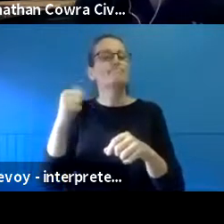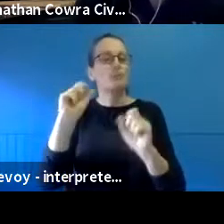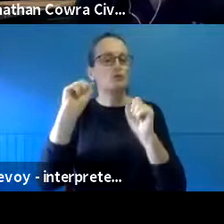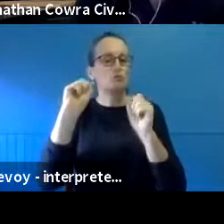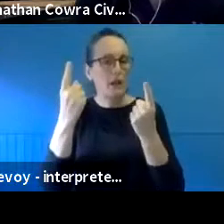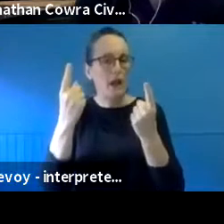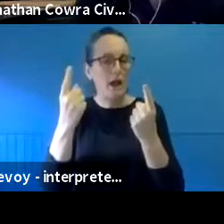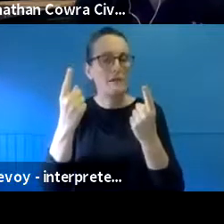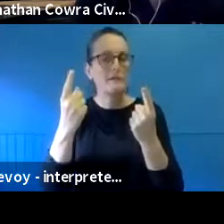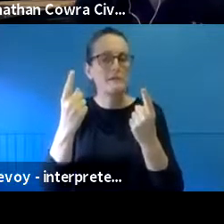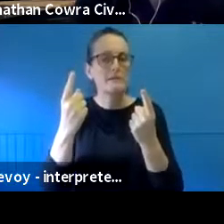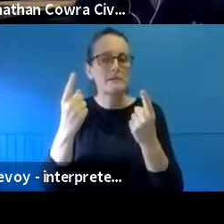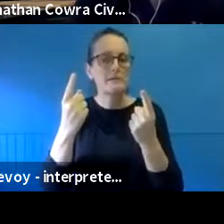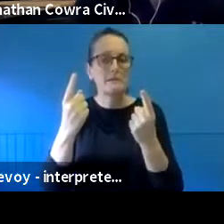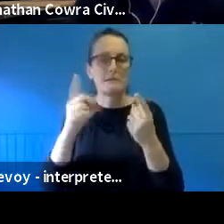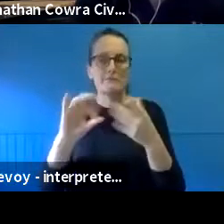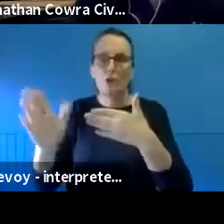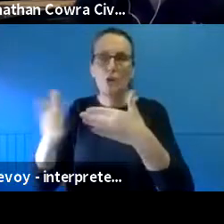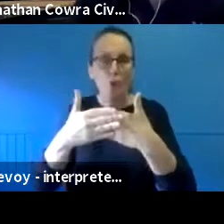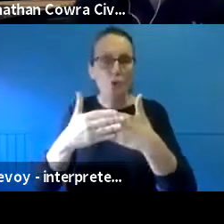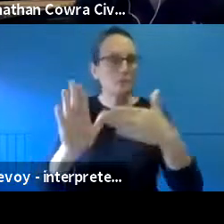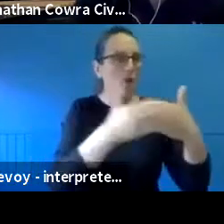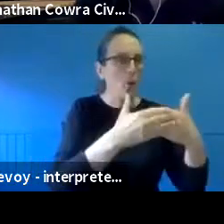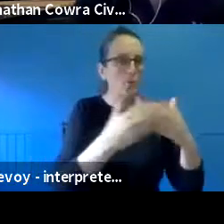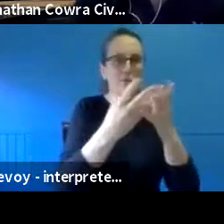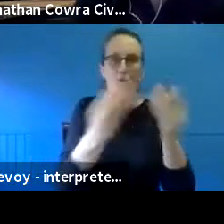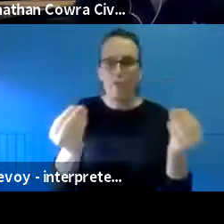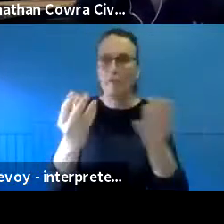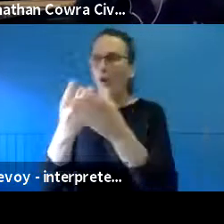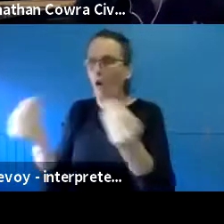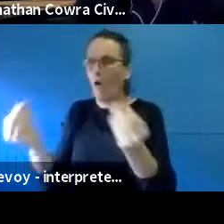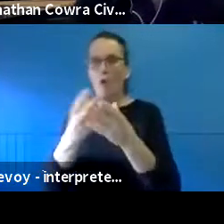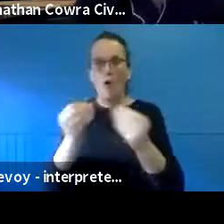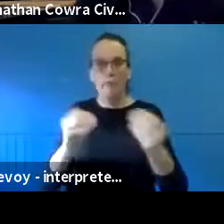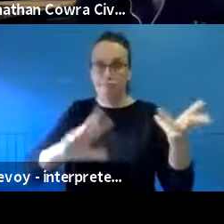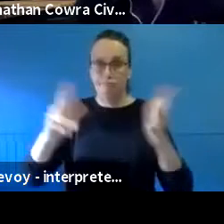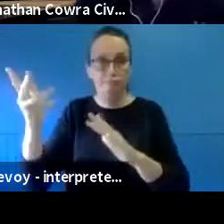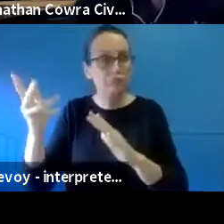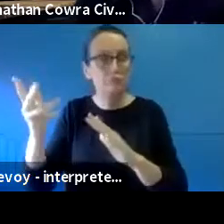of disruption of closures and cancellations was creating